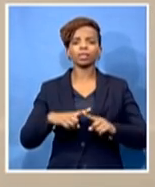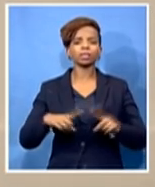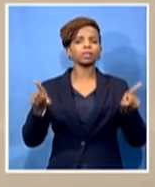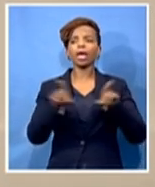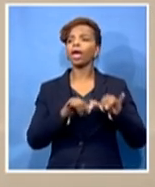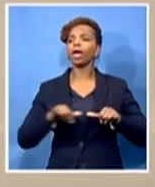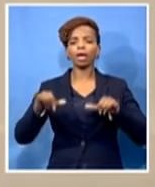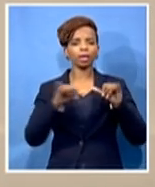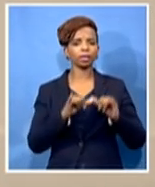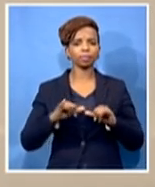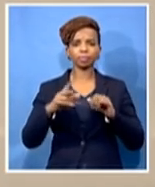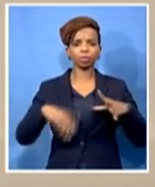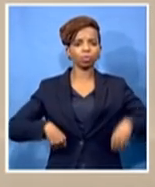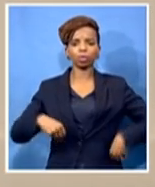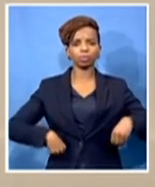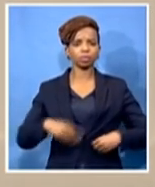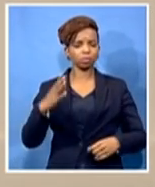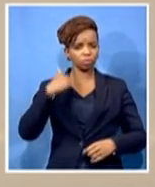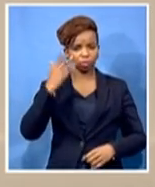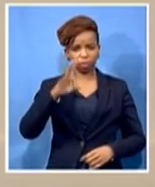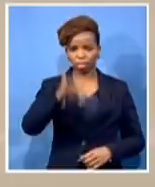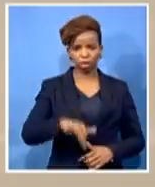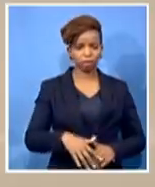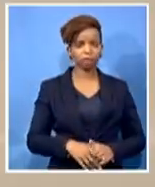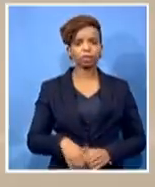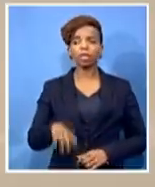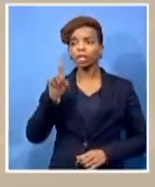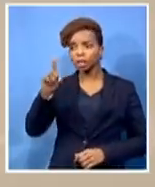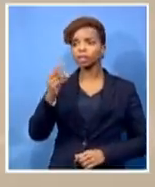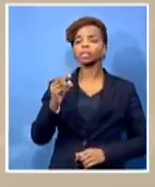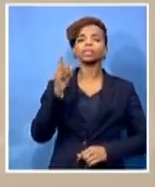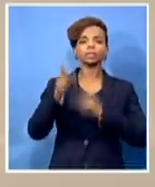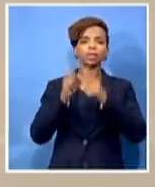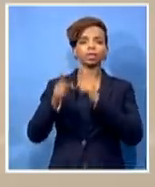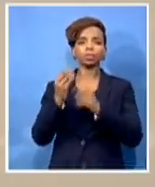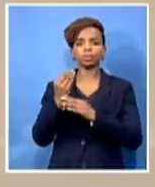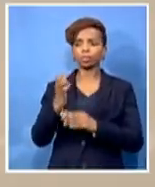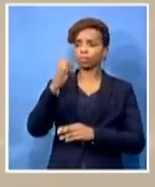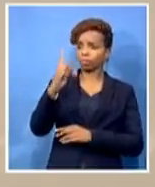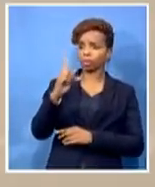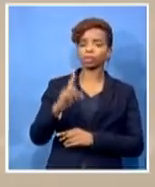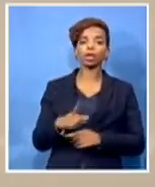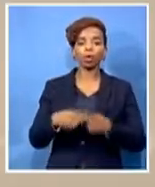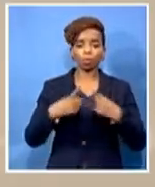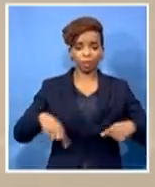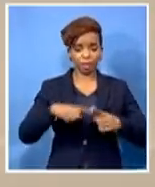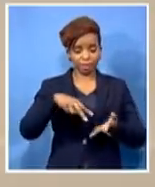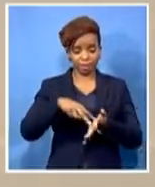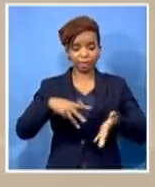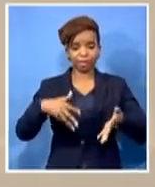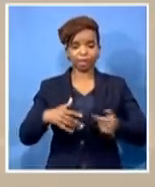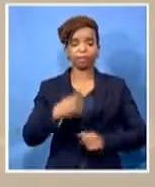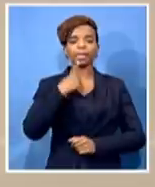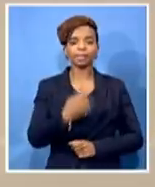of corruption. Here's accused number one. We are standing here to say there is many of us who have not done anything wrong. In an event we